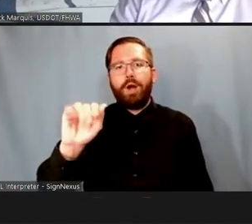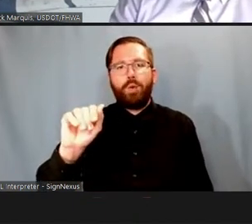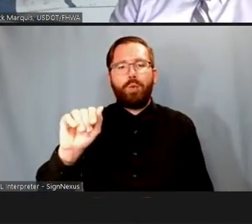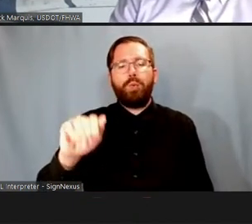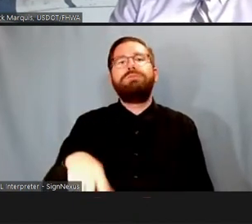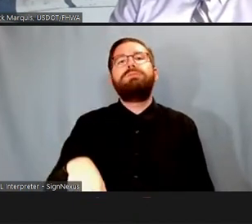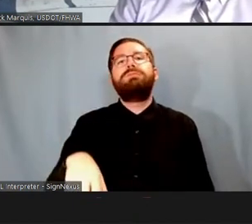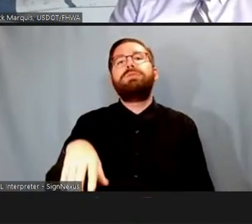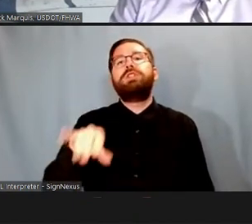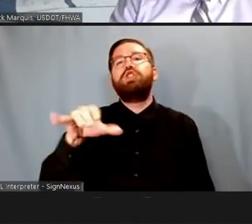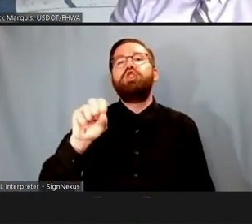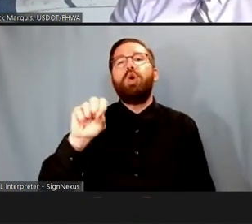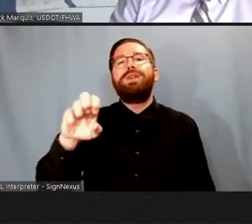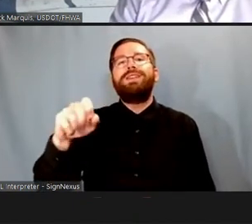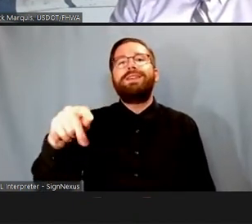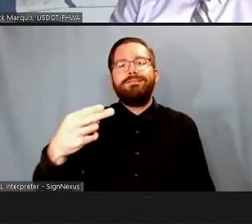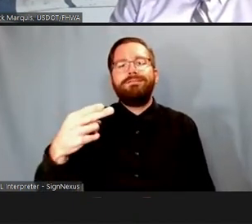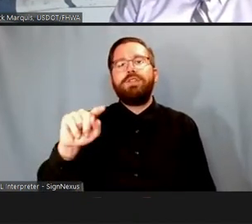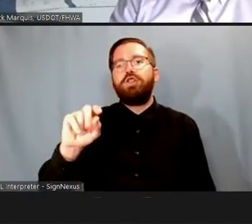joseph toronto